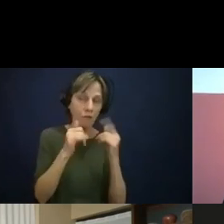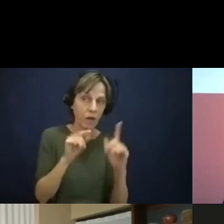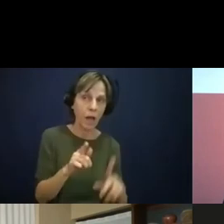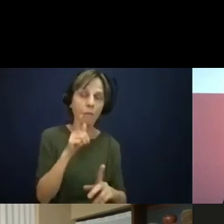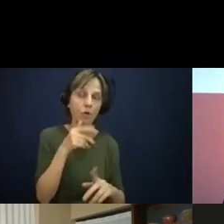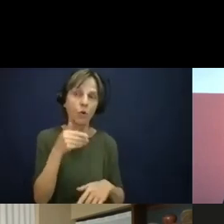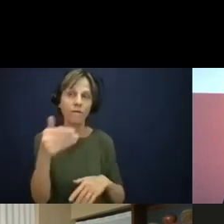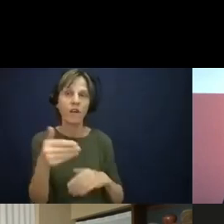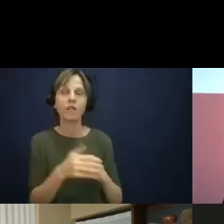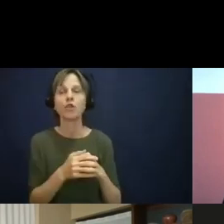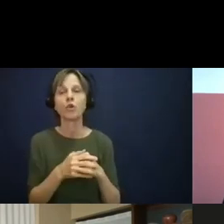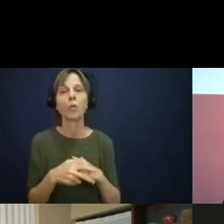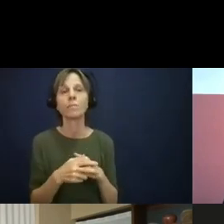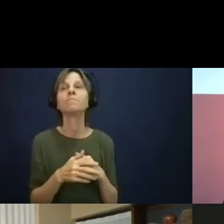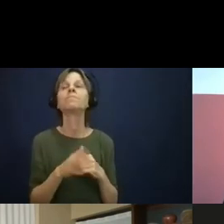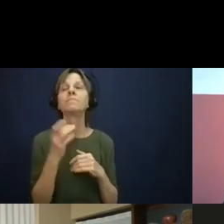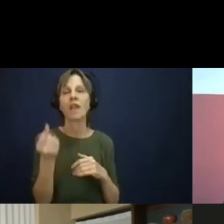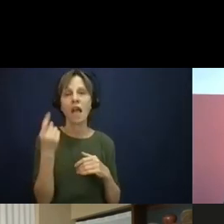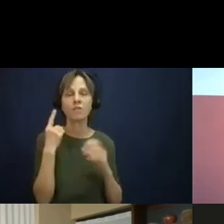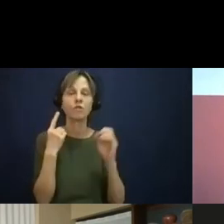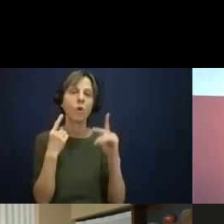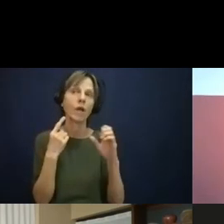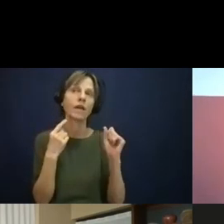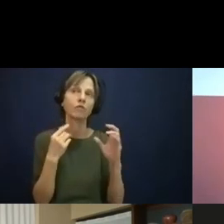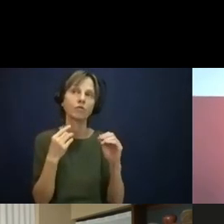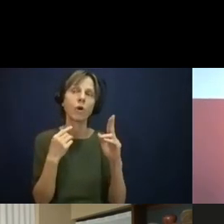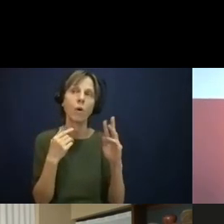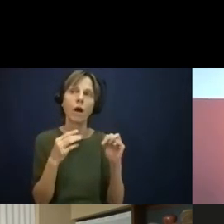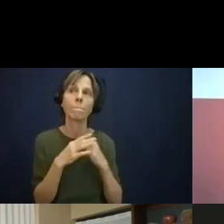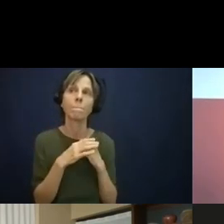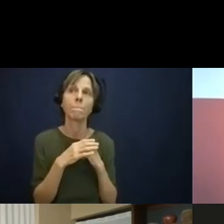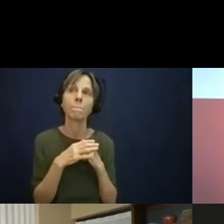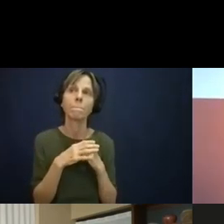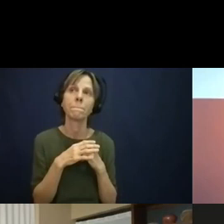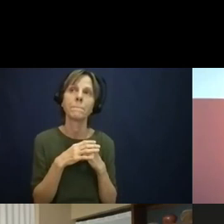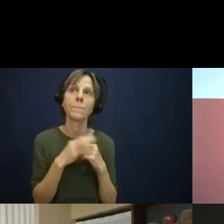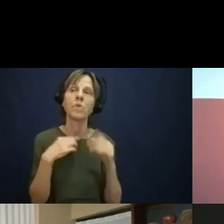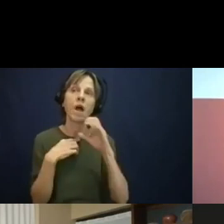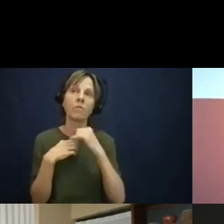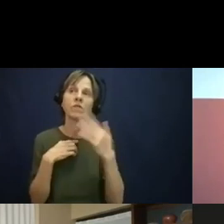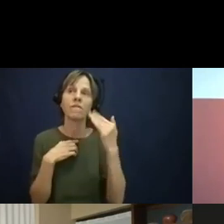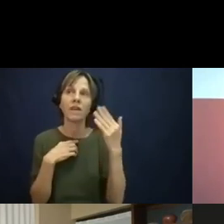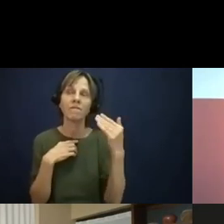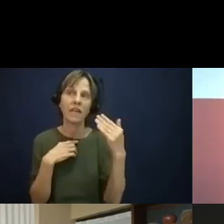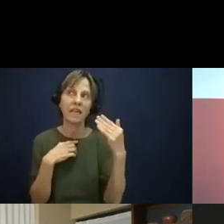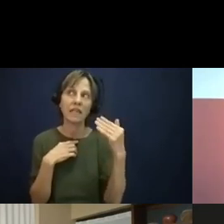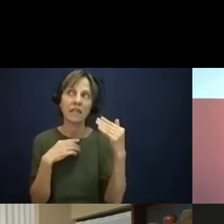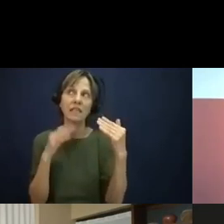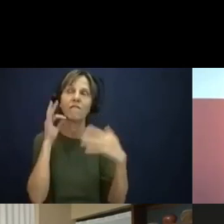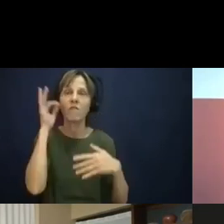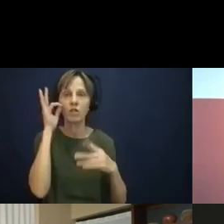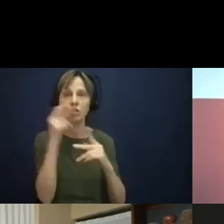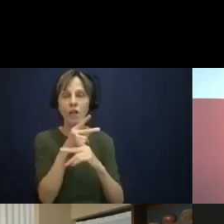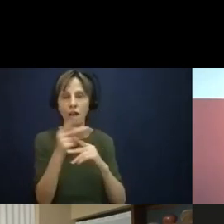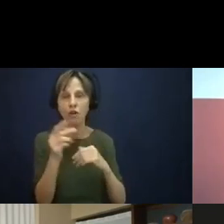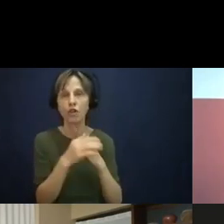in? Got you. Okay, so I was 15 and I was in foster care,